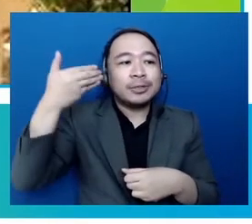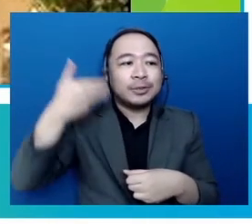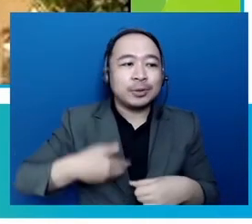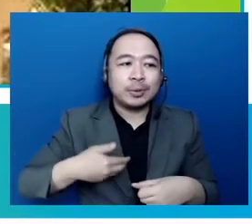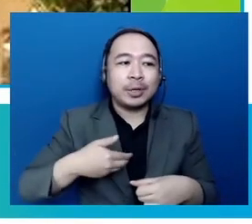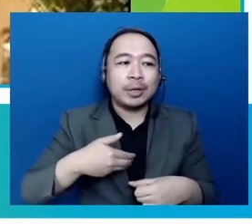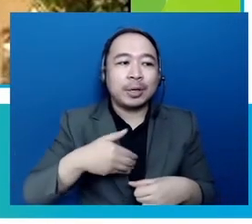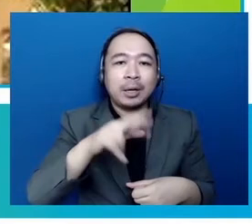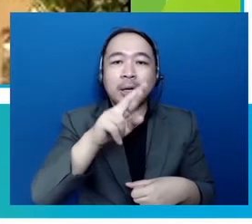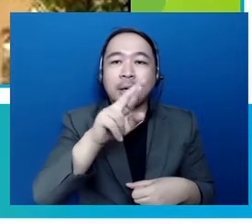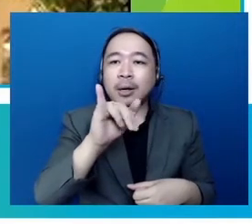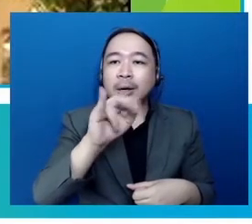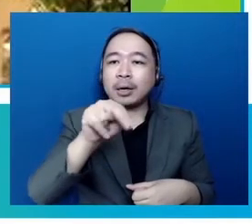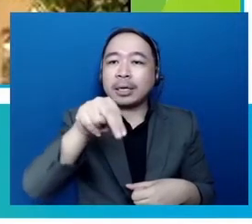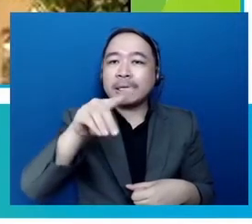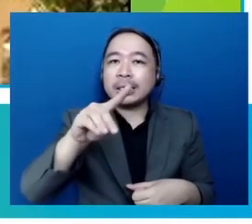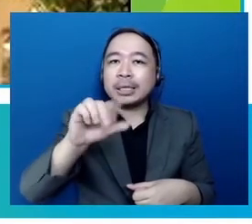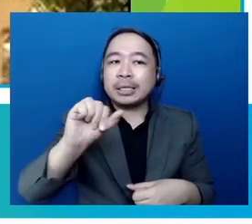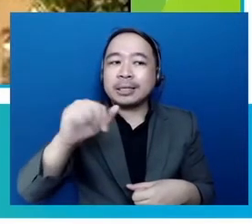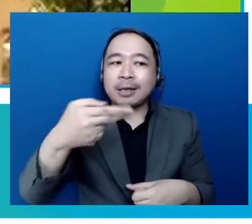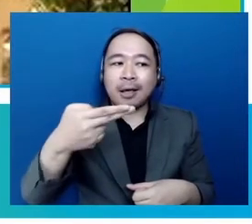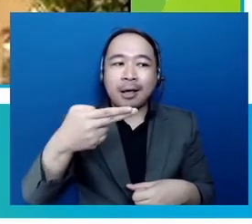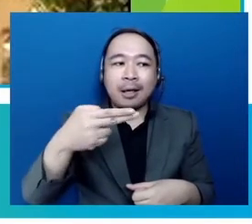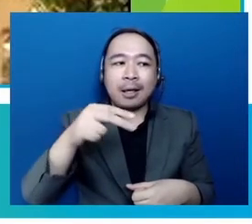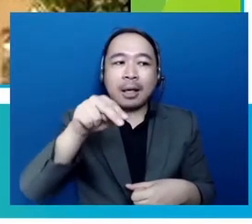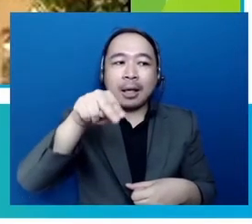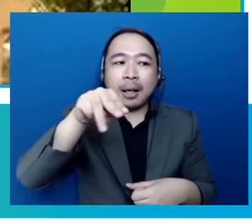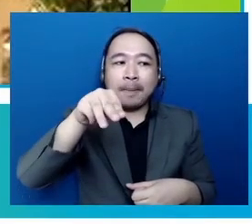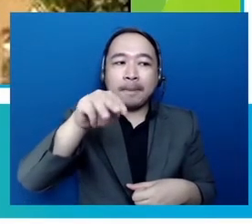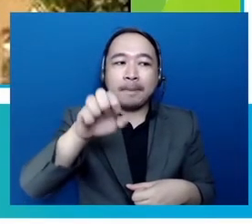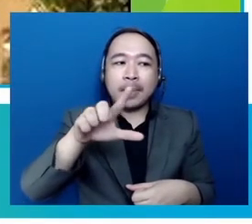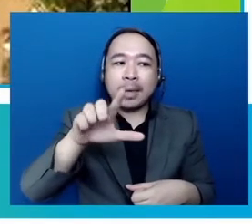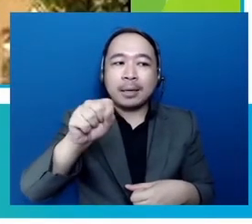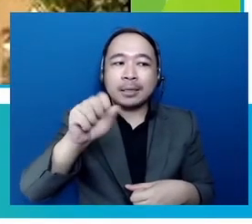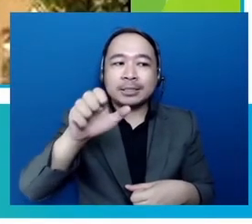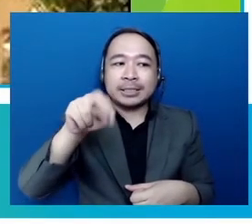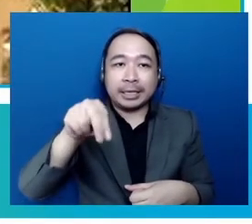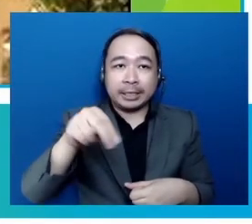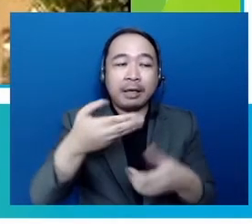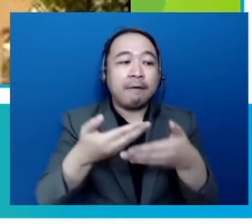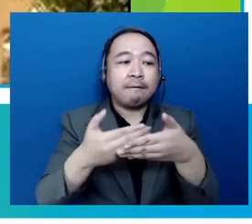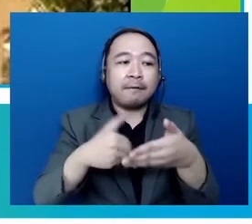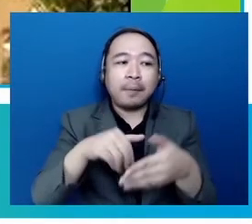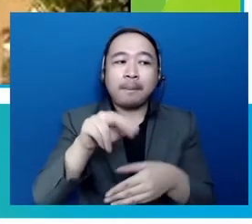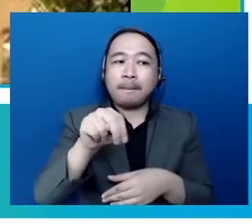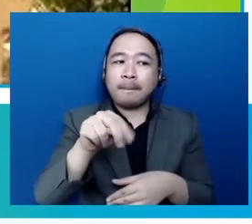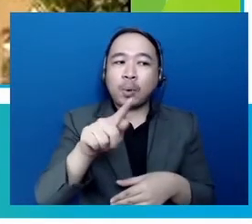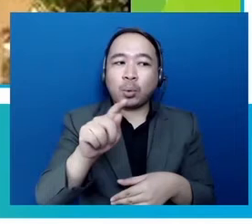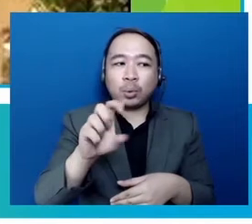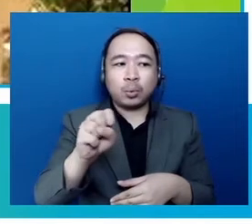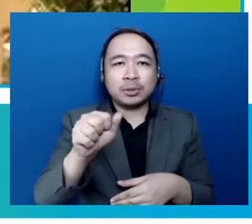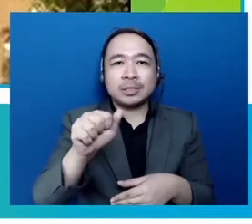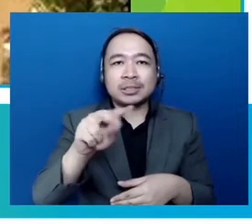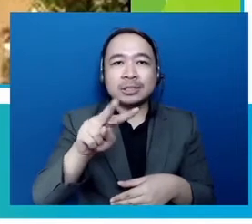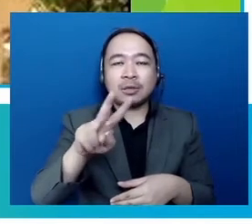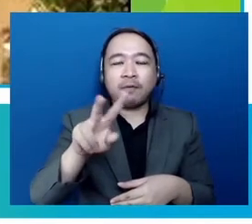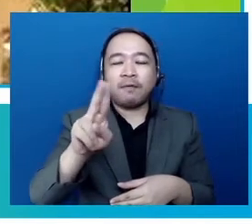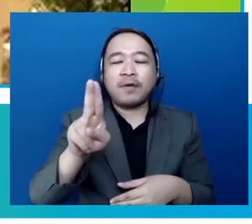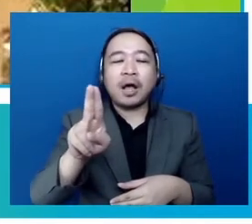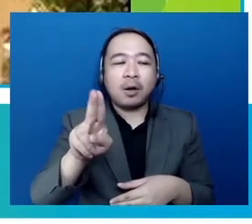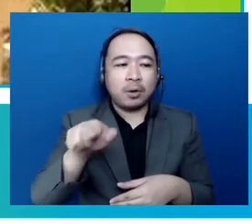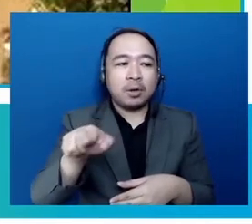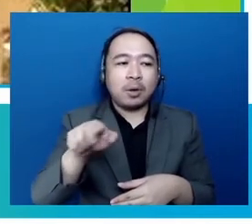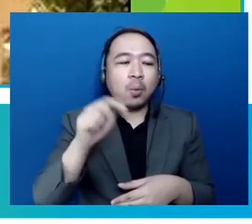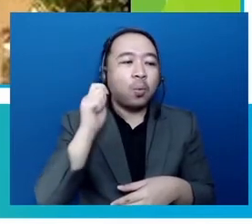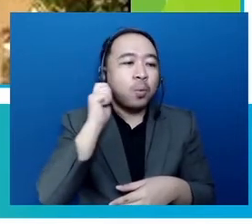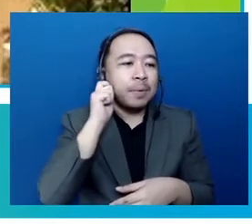woman from Nusa Tuva community on Kolobanga Island in the western part of the Solomon Islands, involving in